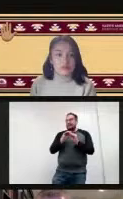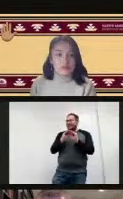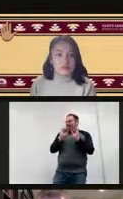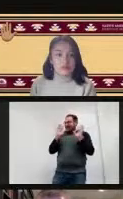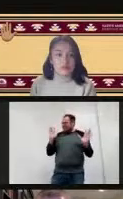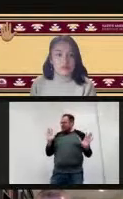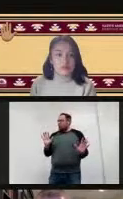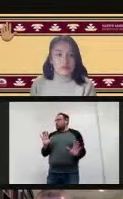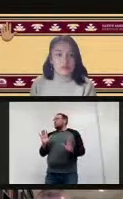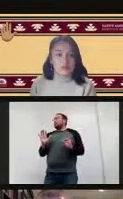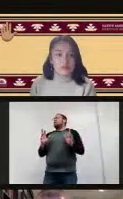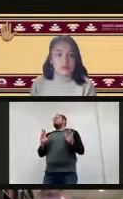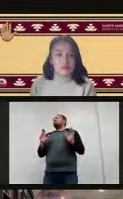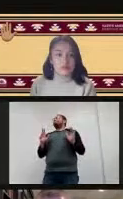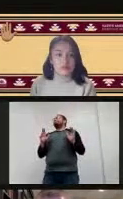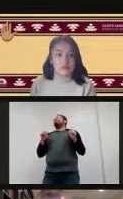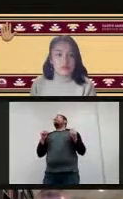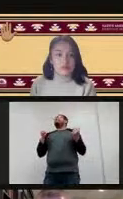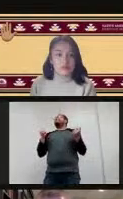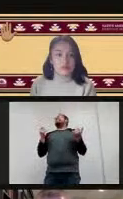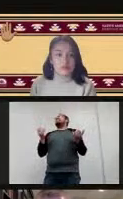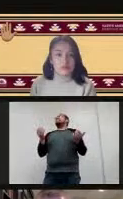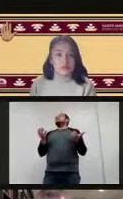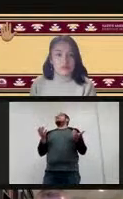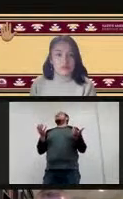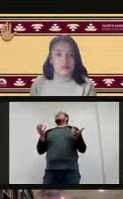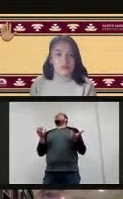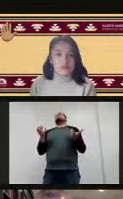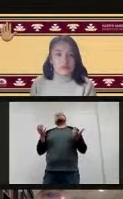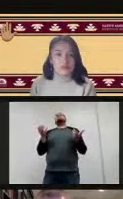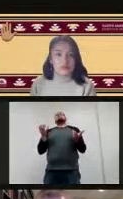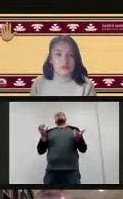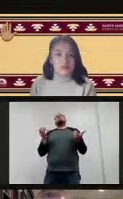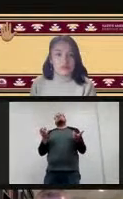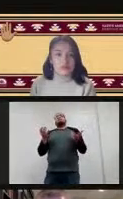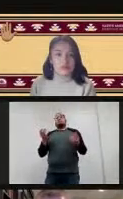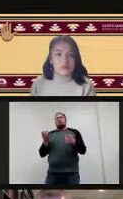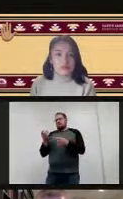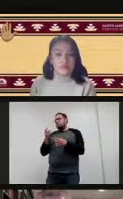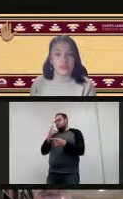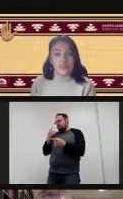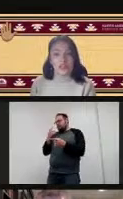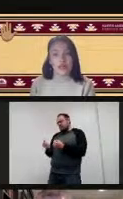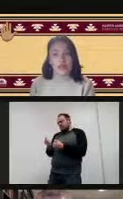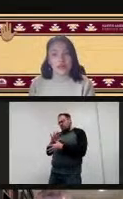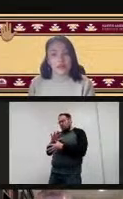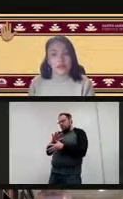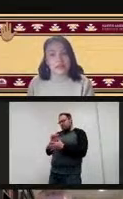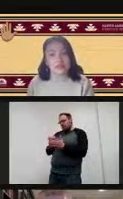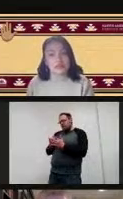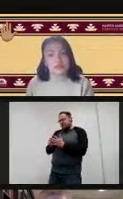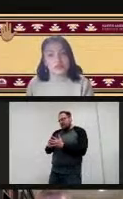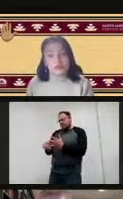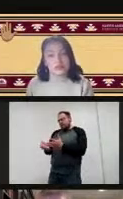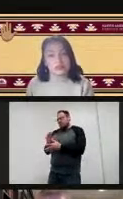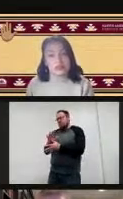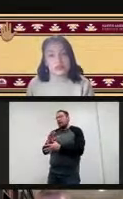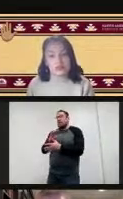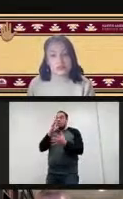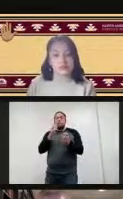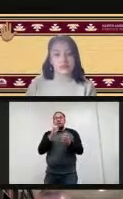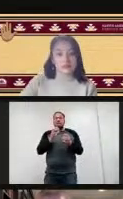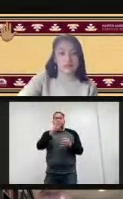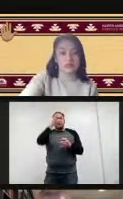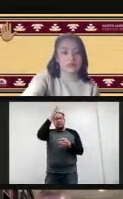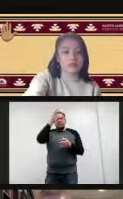clear is that prioritization, the emphasis on the importance. I don't want parents and families